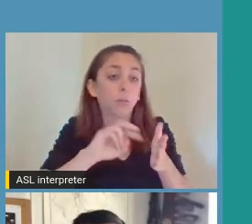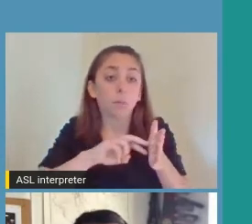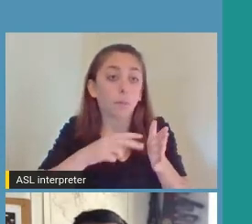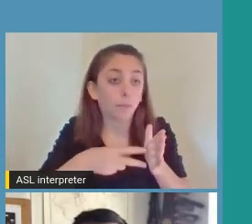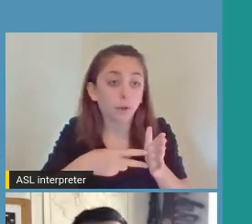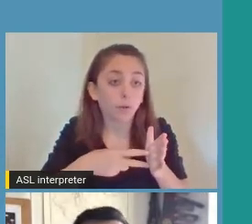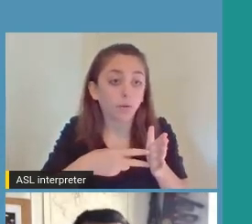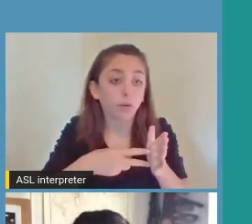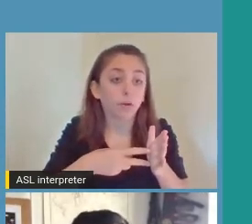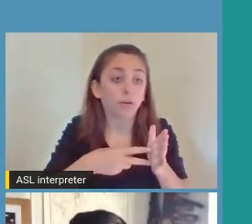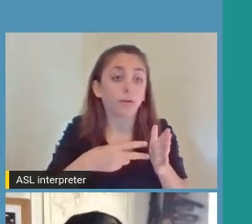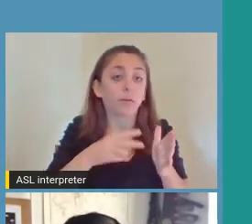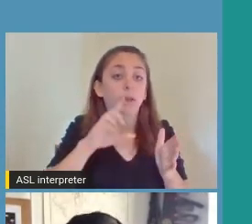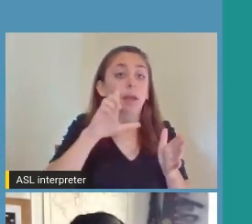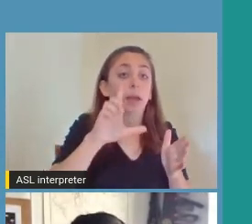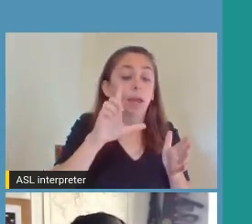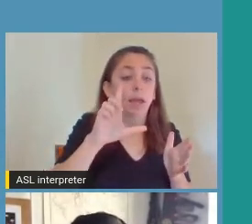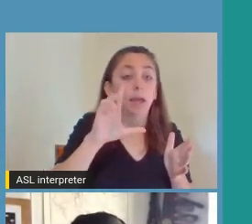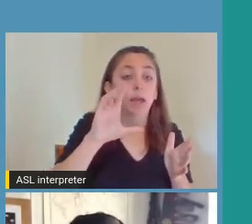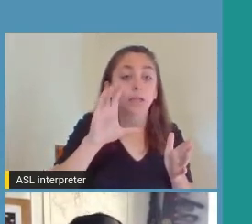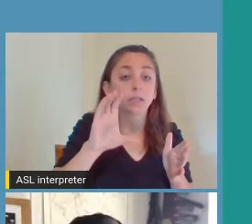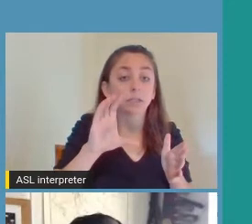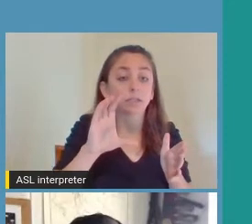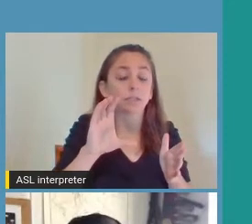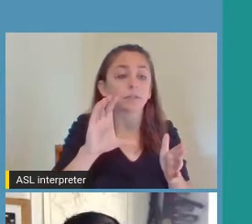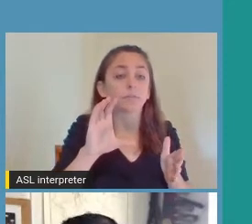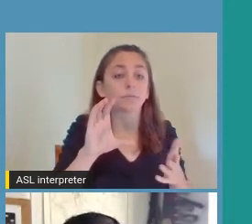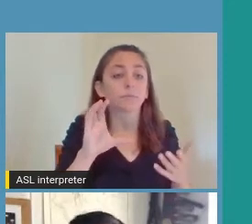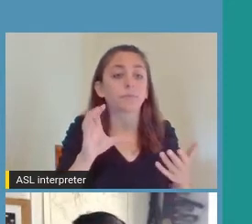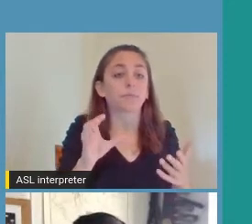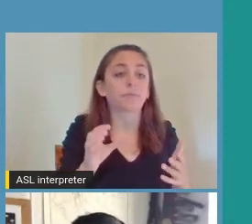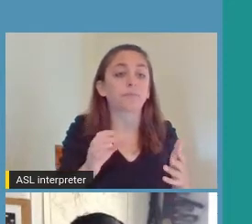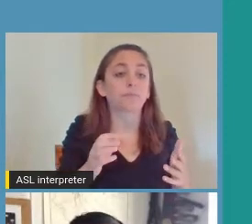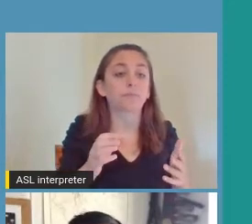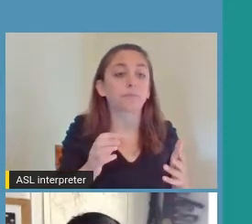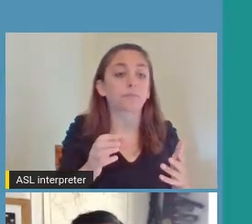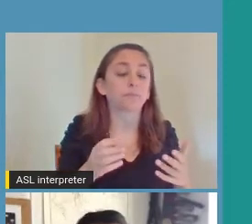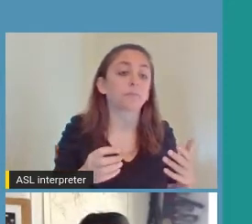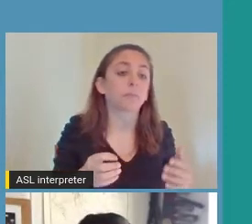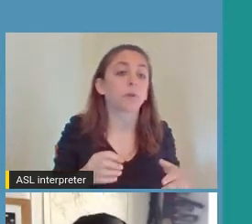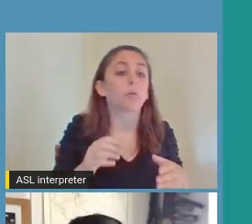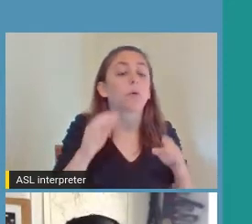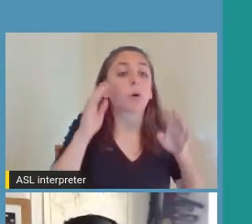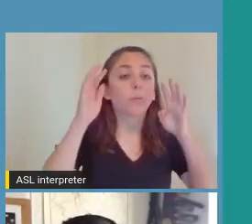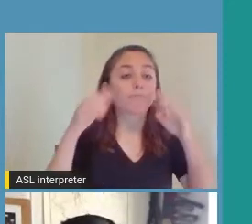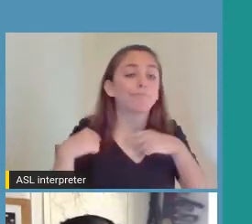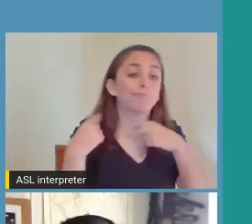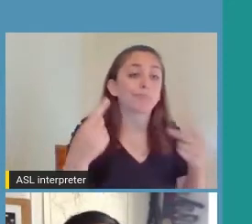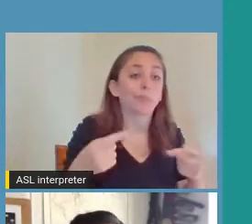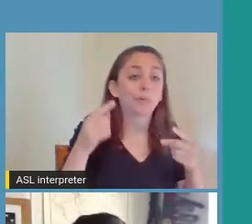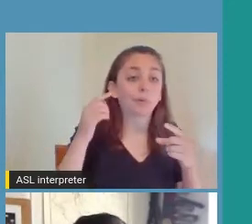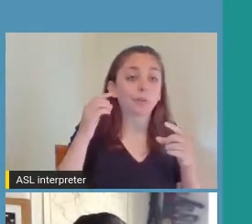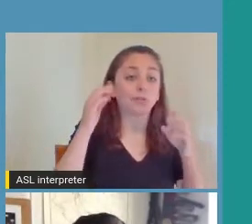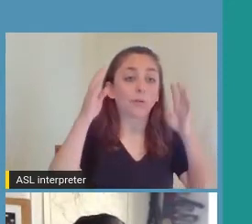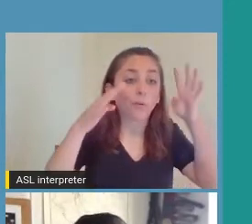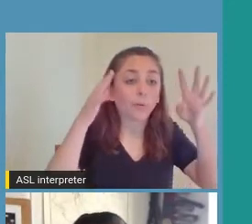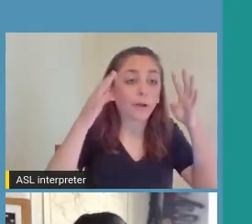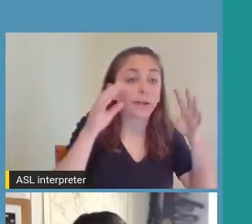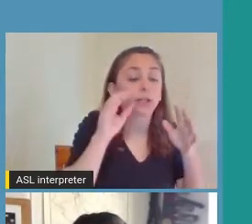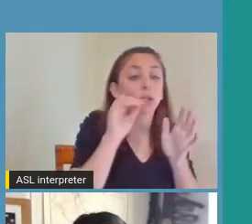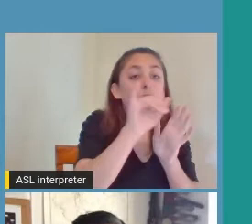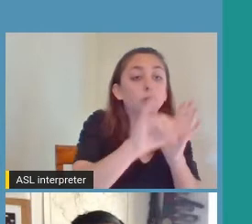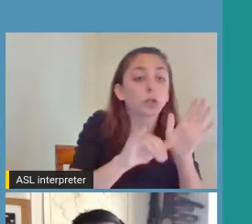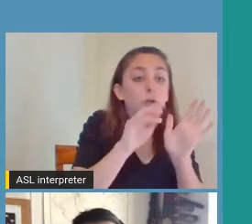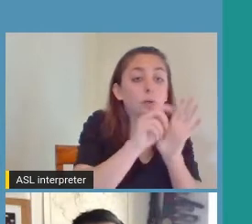is an LLC that I have on the side from the museum. And up until this point, we were creating YouTube videos, doing some media stuff on